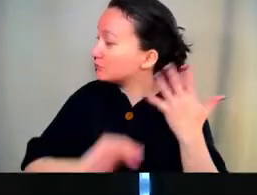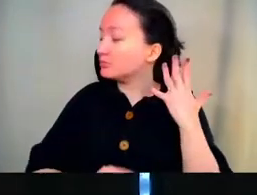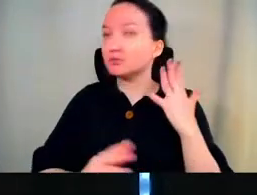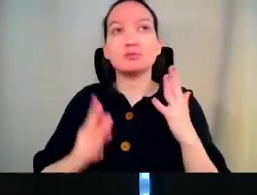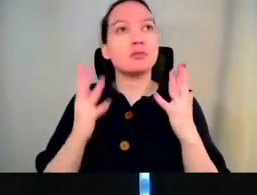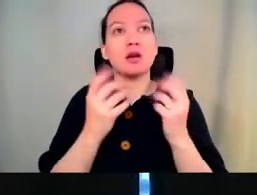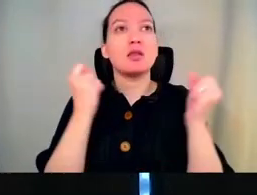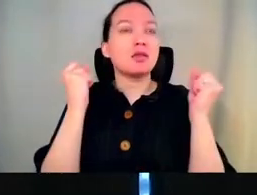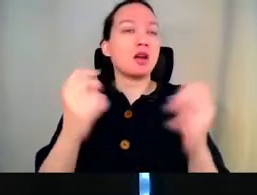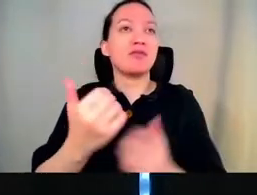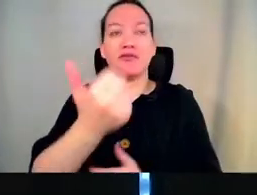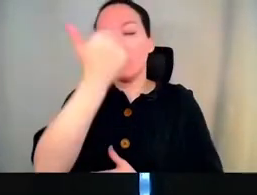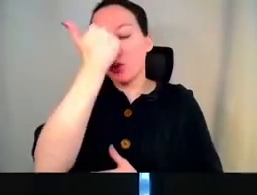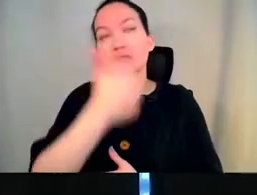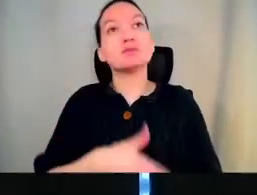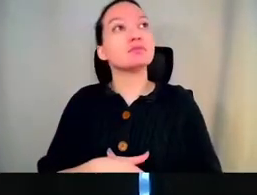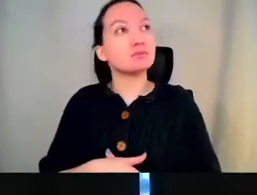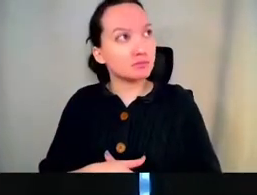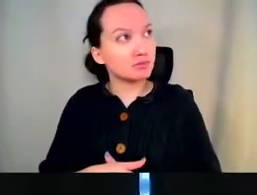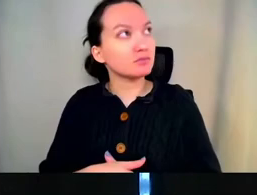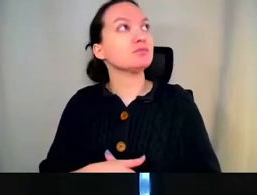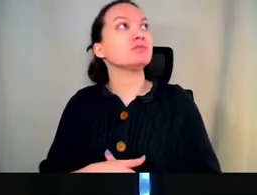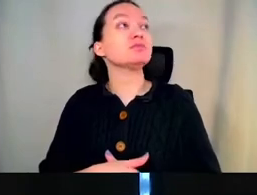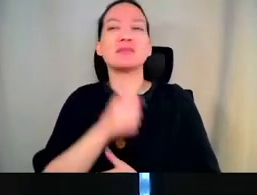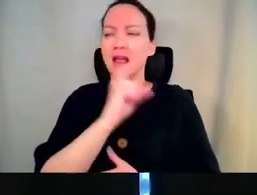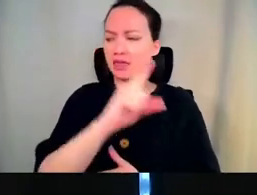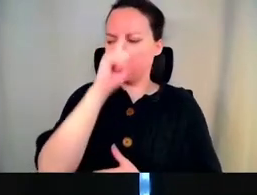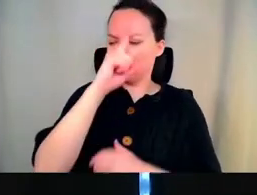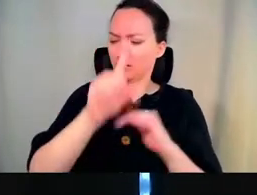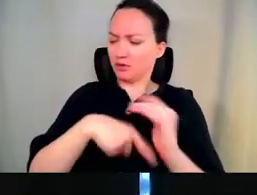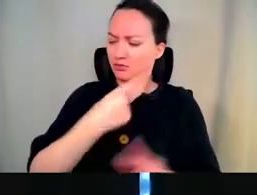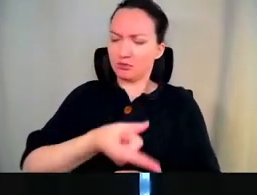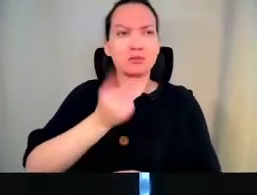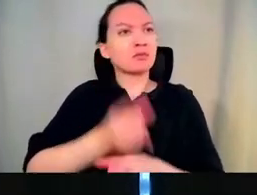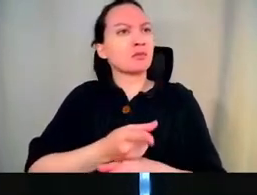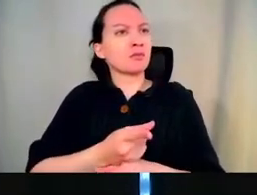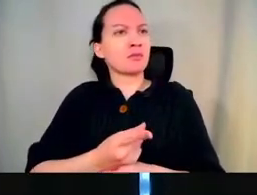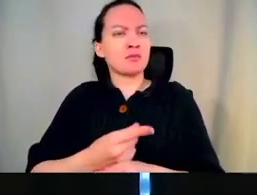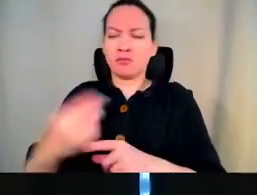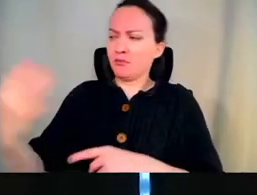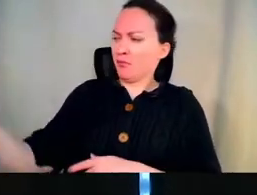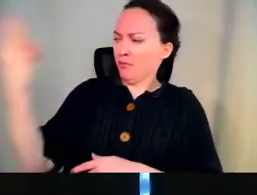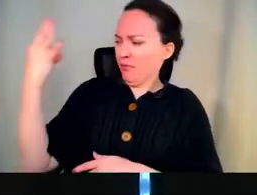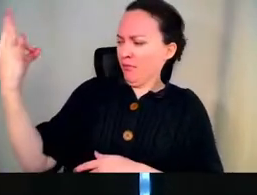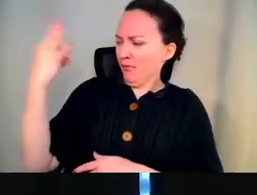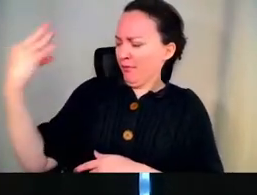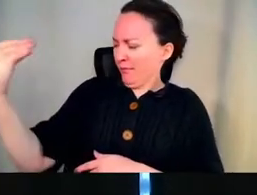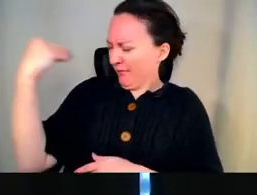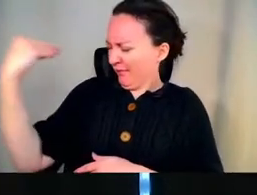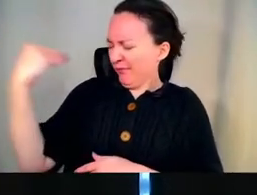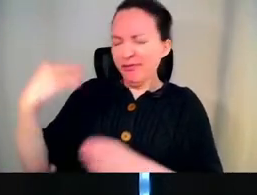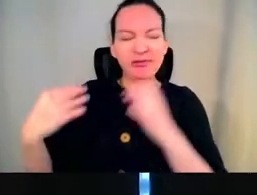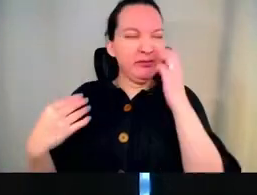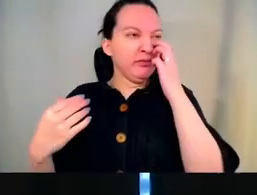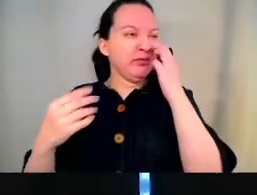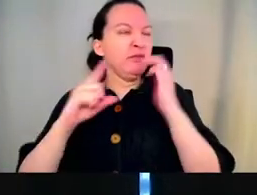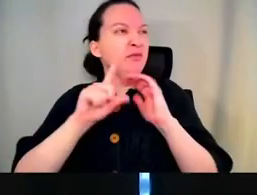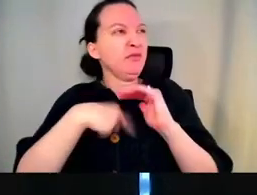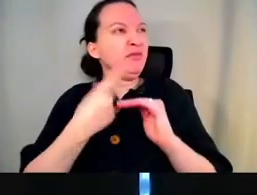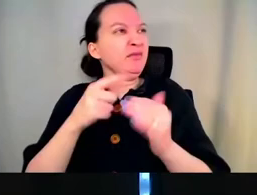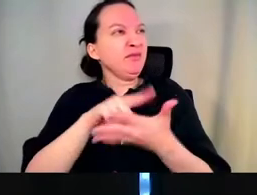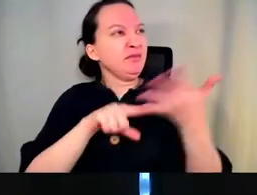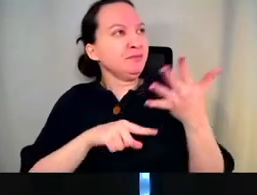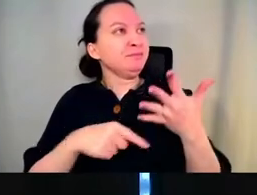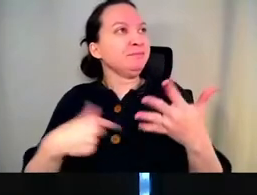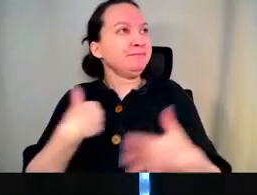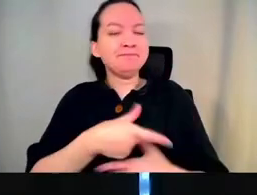is foolishness. It's not thinking about it the right way. And it's telling us what to think or how to think about these things. So we need to be